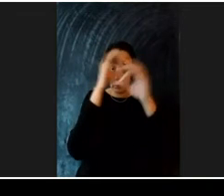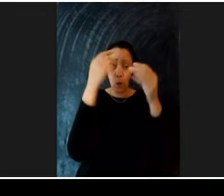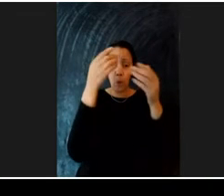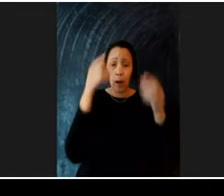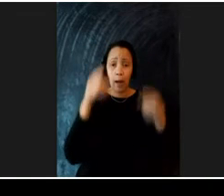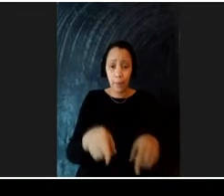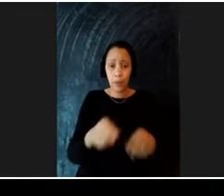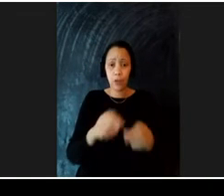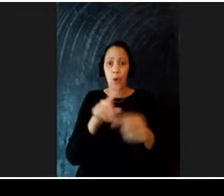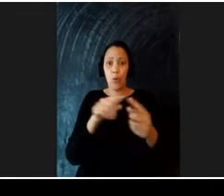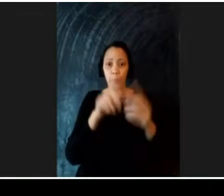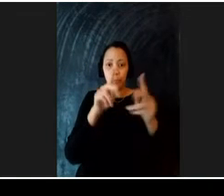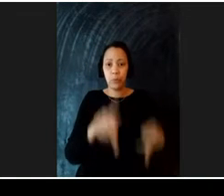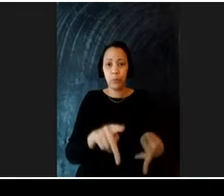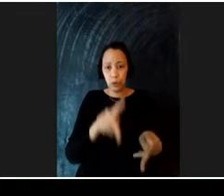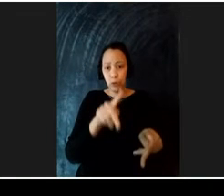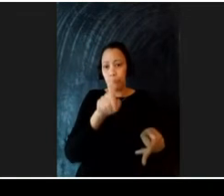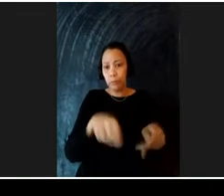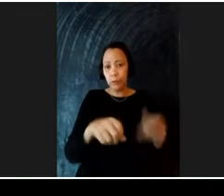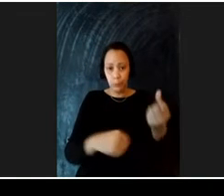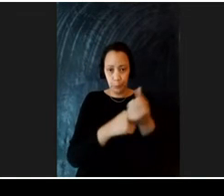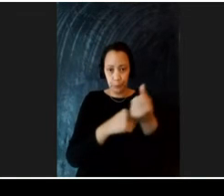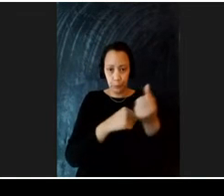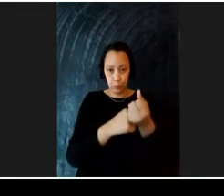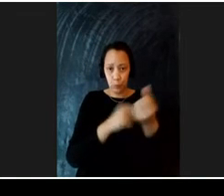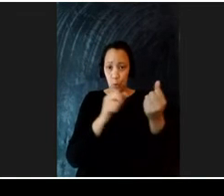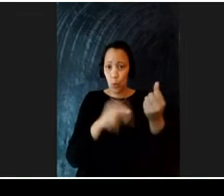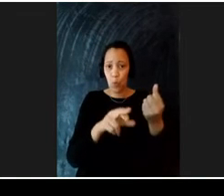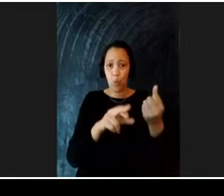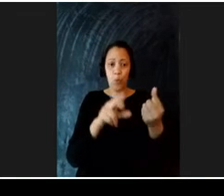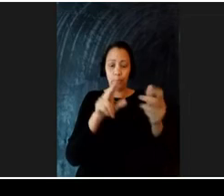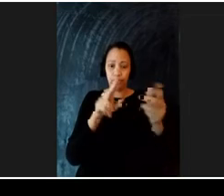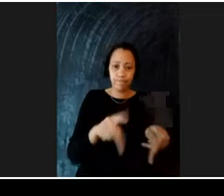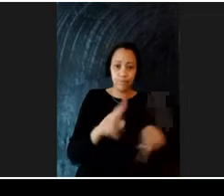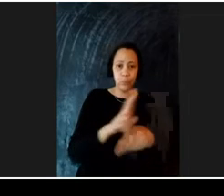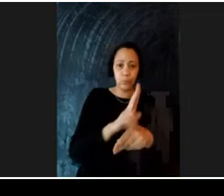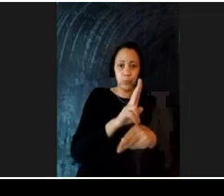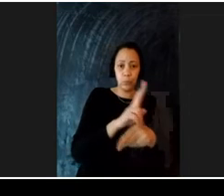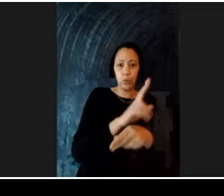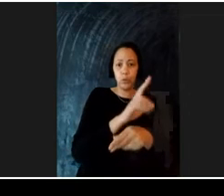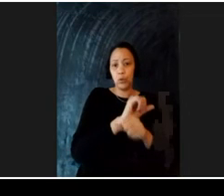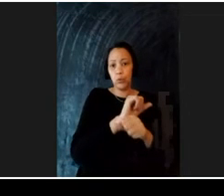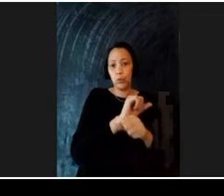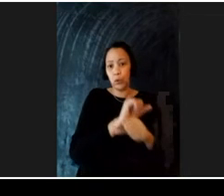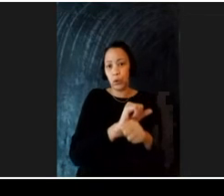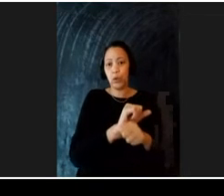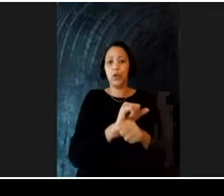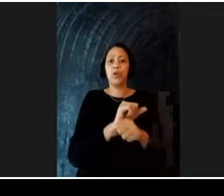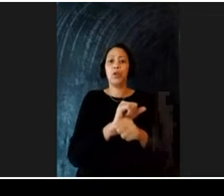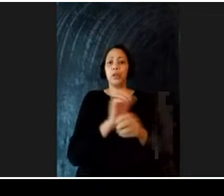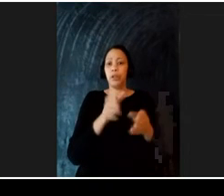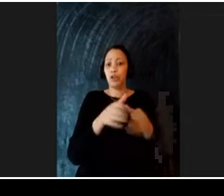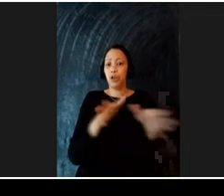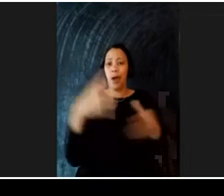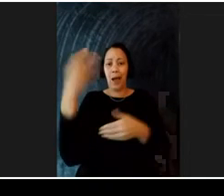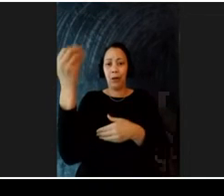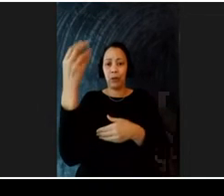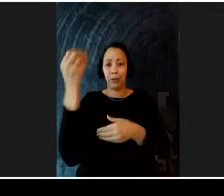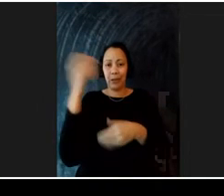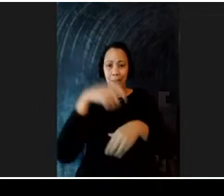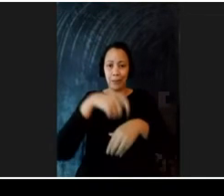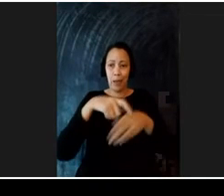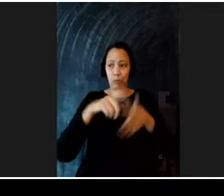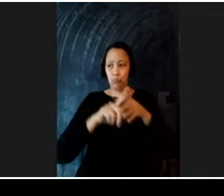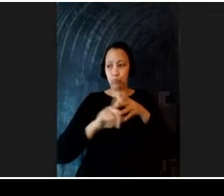distancing is a form of isolation and isolation is a primary tactic of abusers survivors are trapped with their